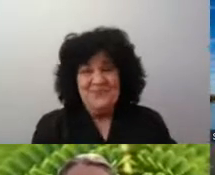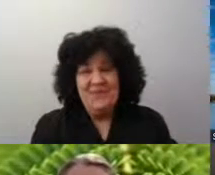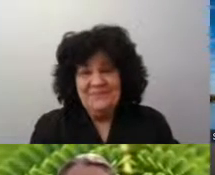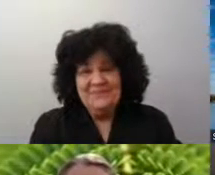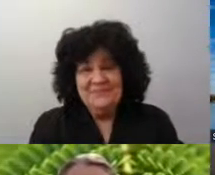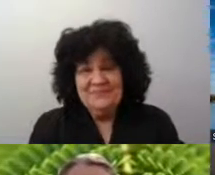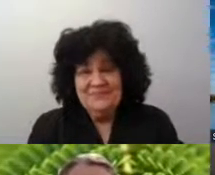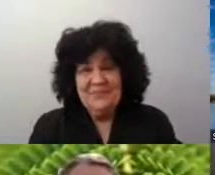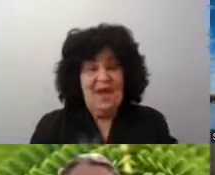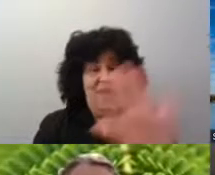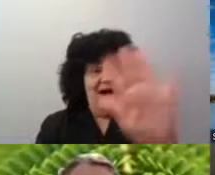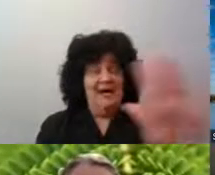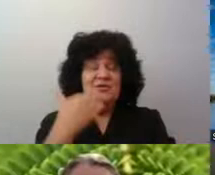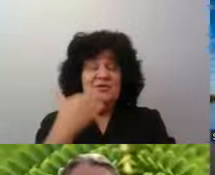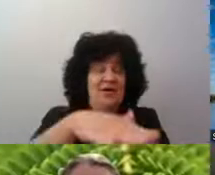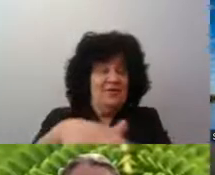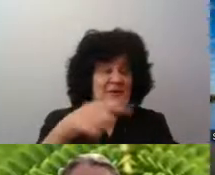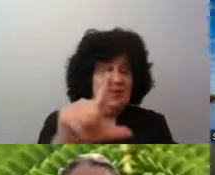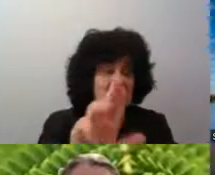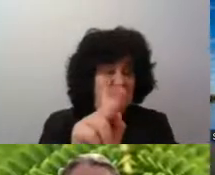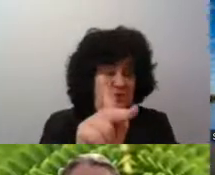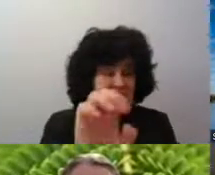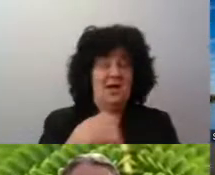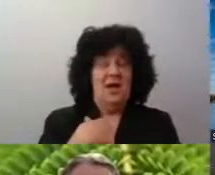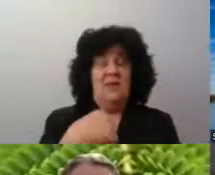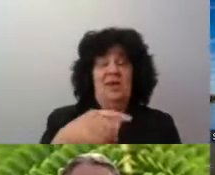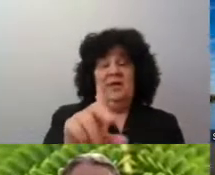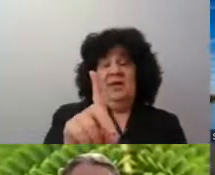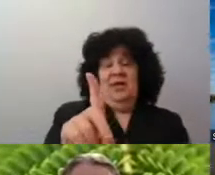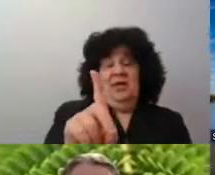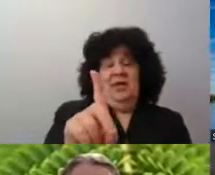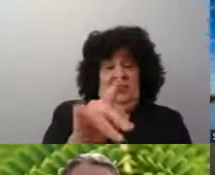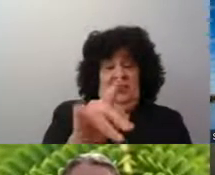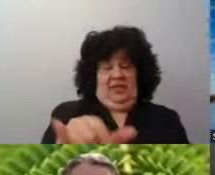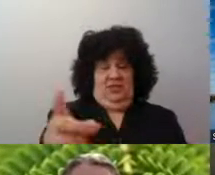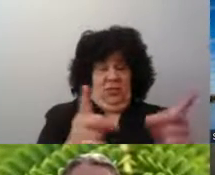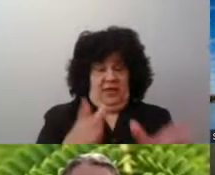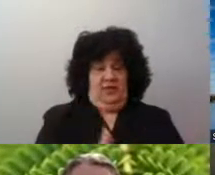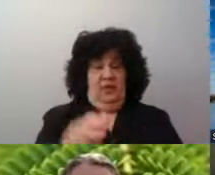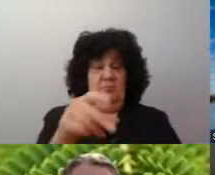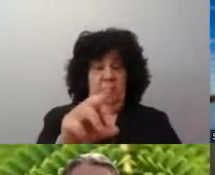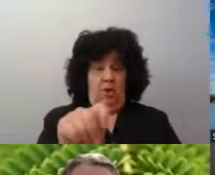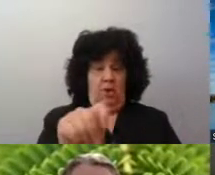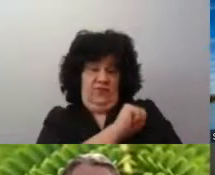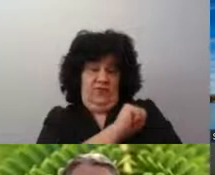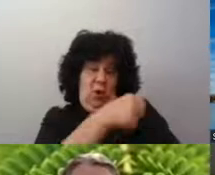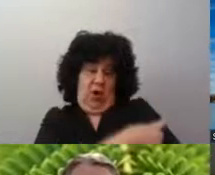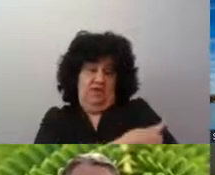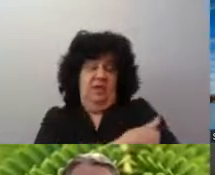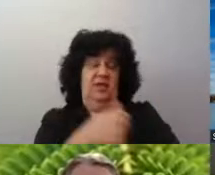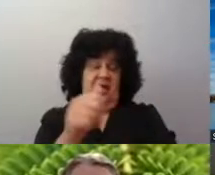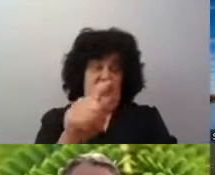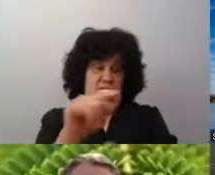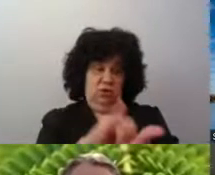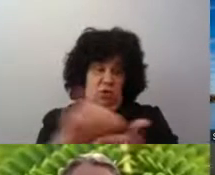Good afternoon, everybody. My name is Luke Basis. I'm the Deputy Director of Procurement at the Port Authority of New York and New Jersey. The Port Authority is a